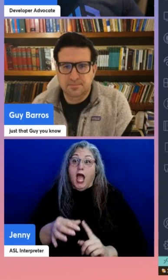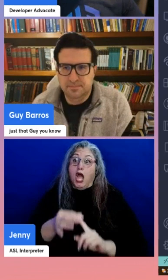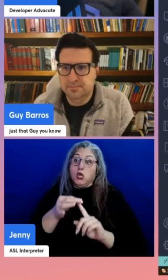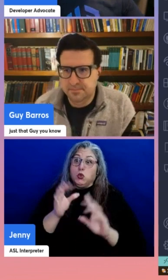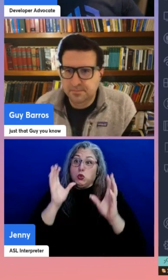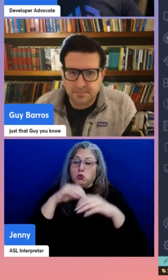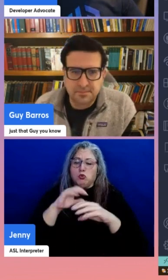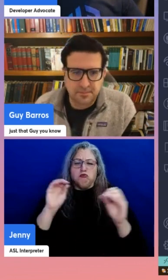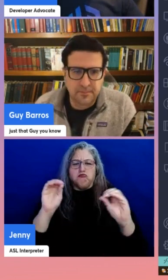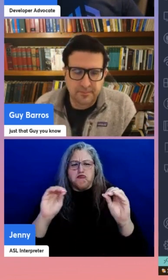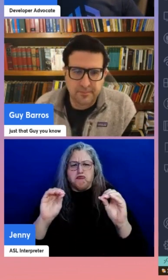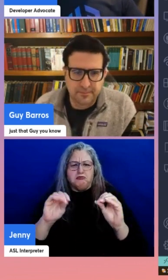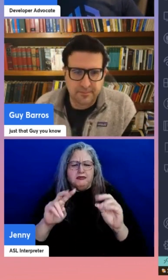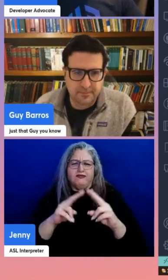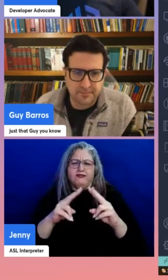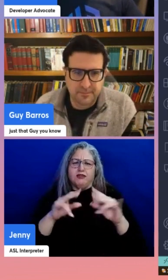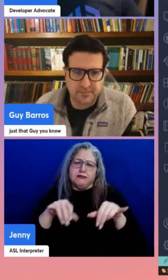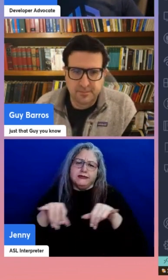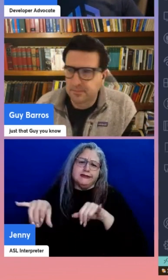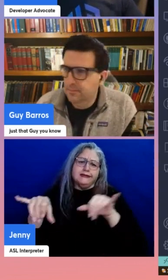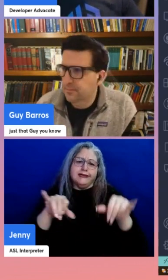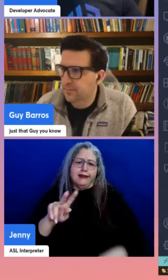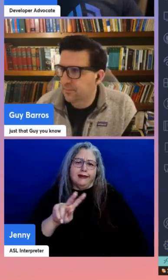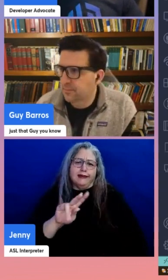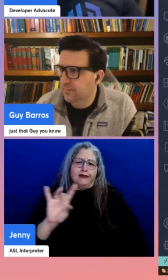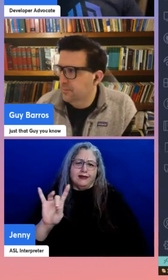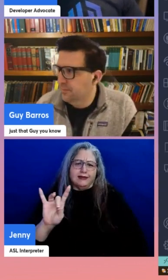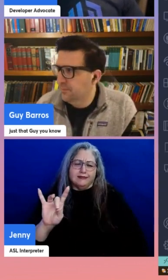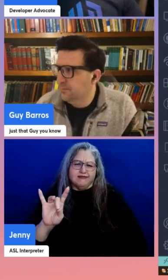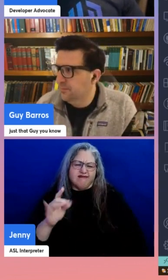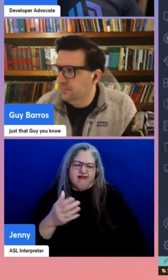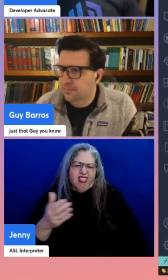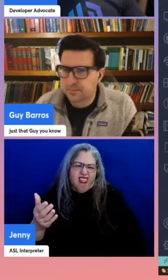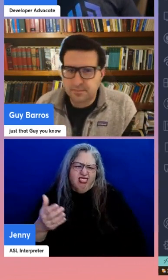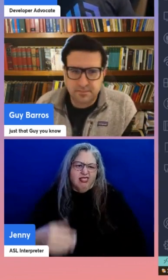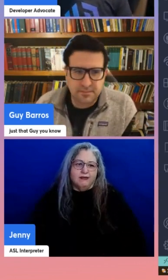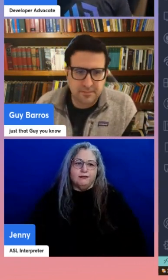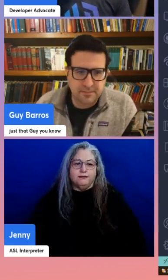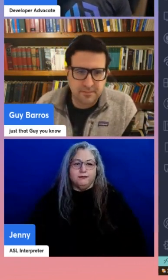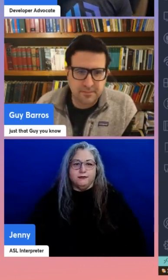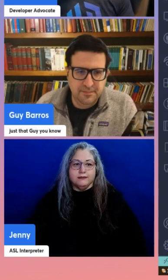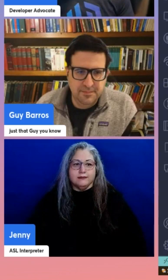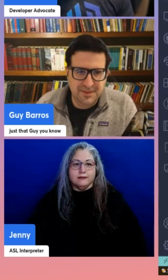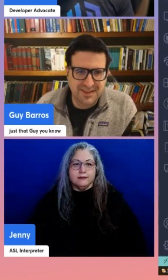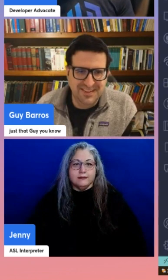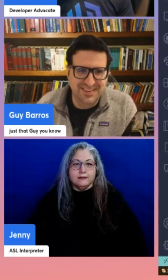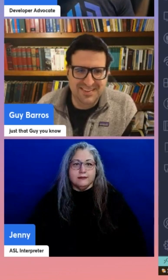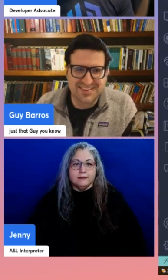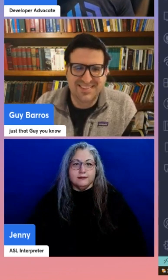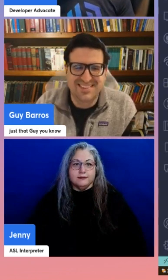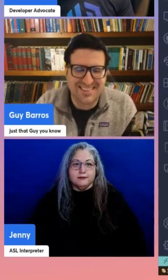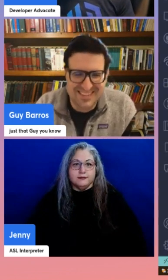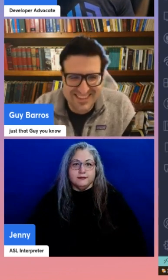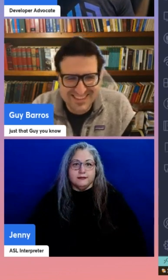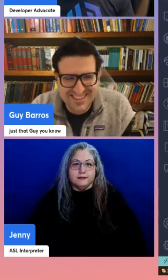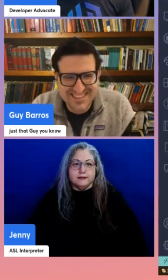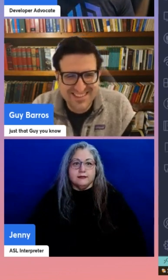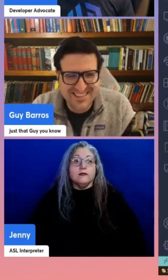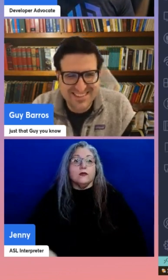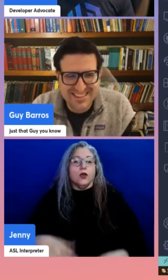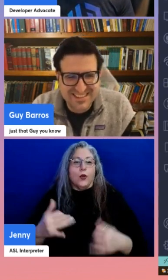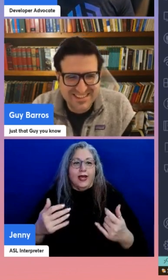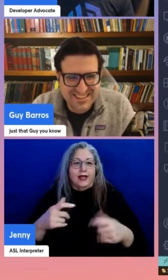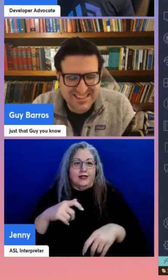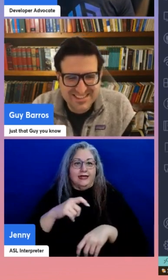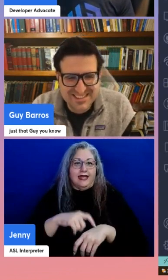just standard Kubernetes stuff. All right, Guy. Now is the time to